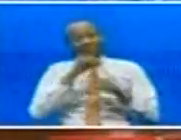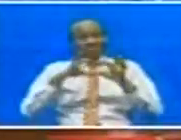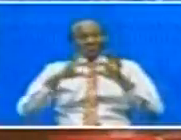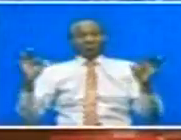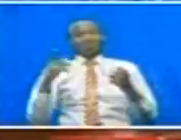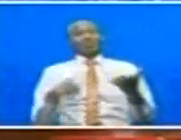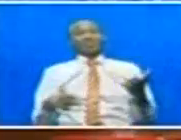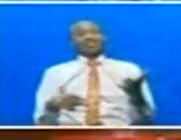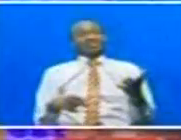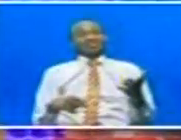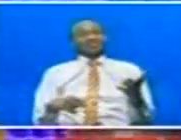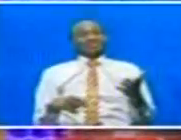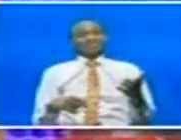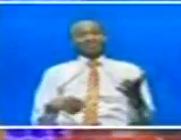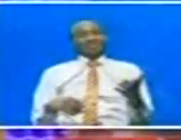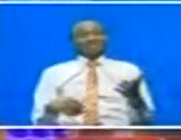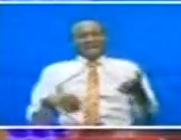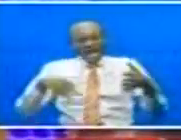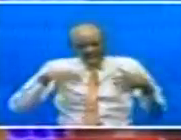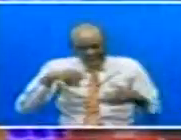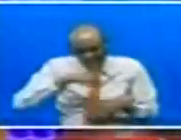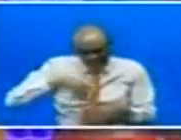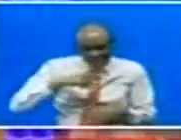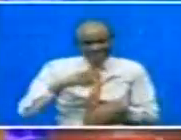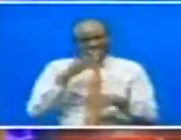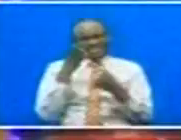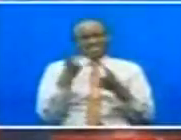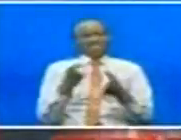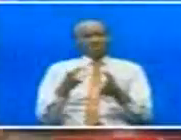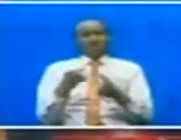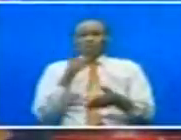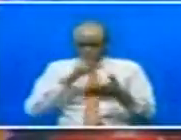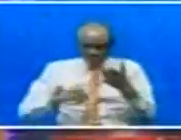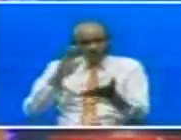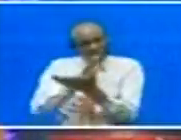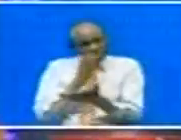is how do we generate this that we want to share?